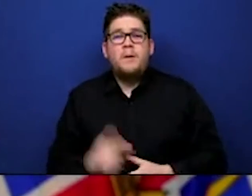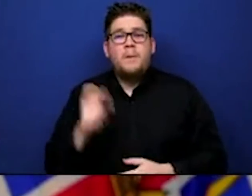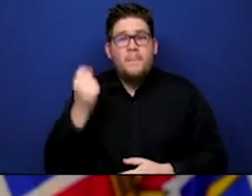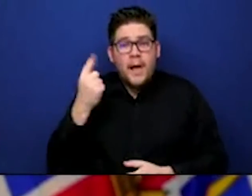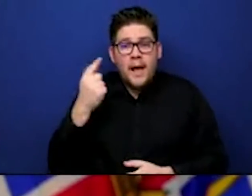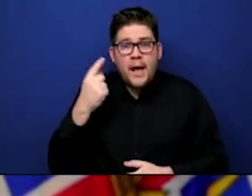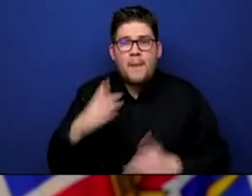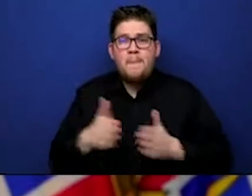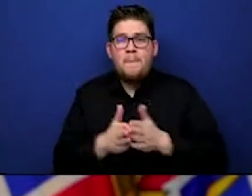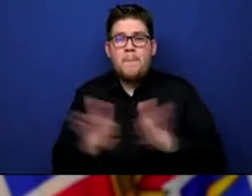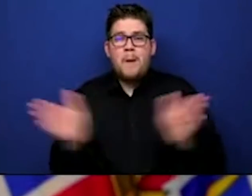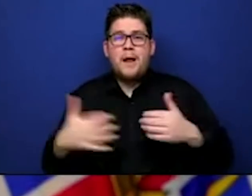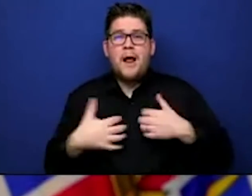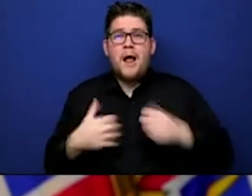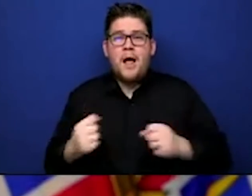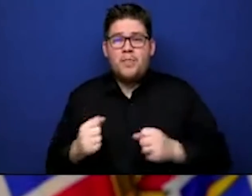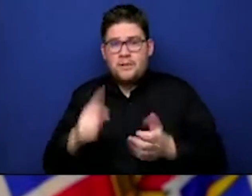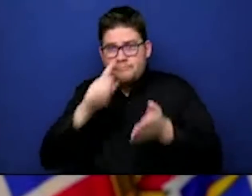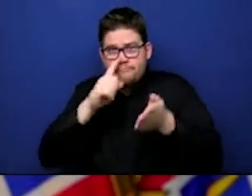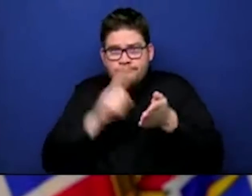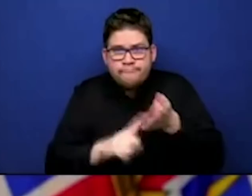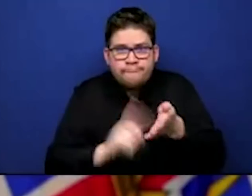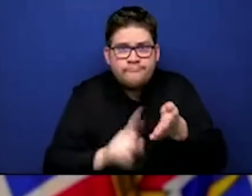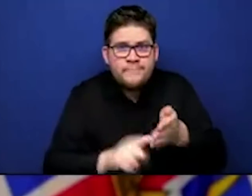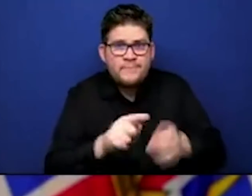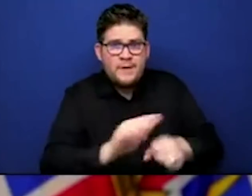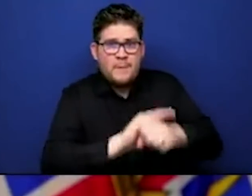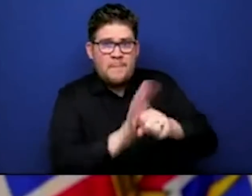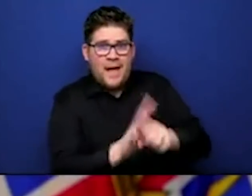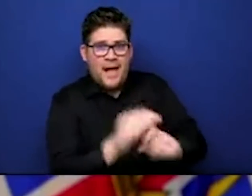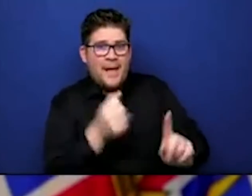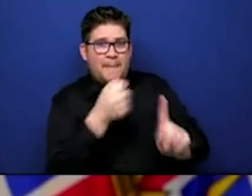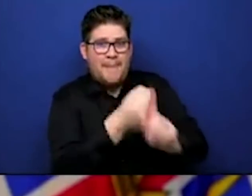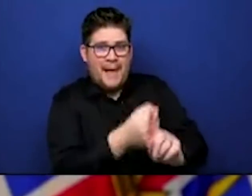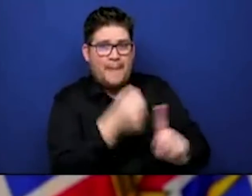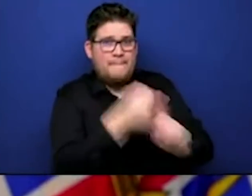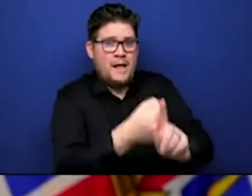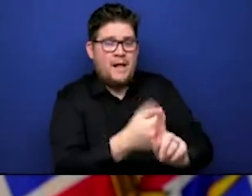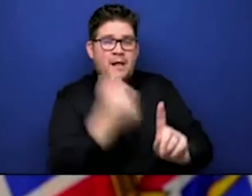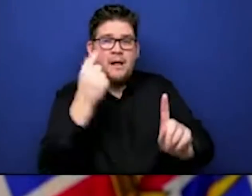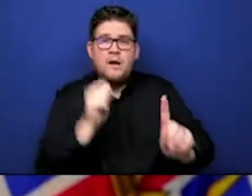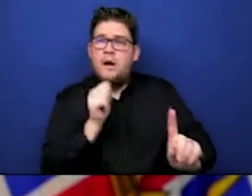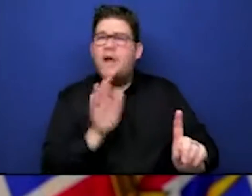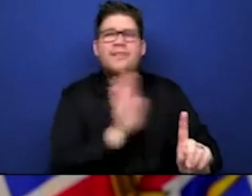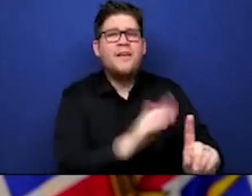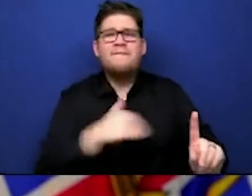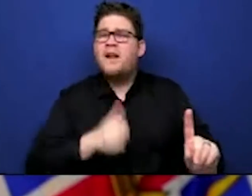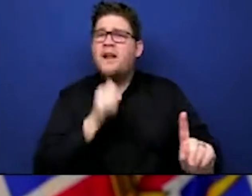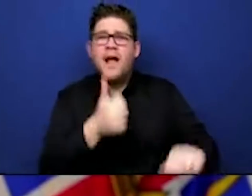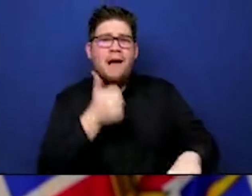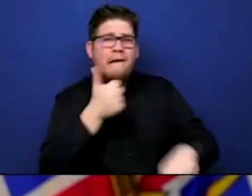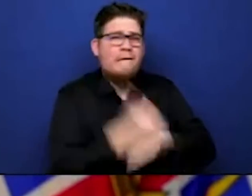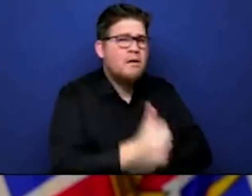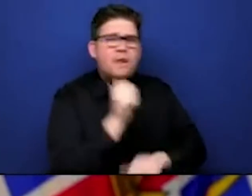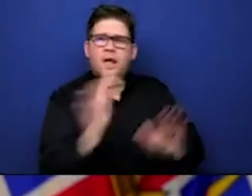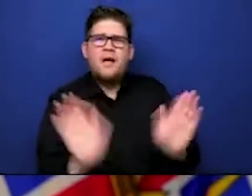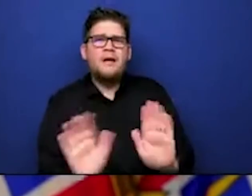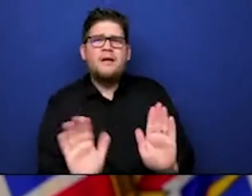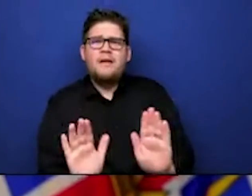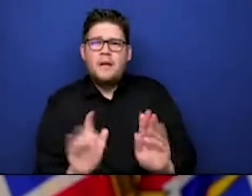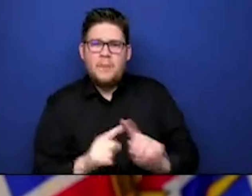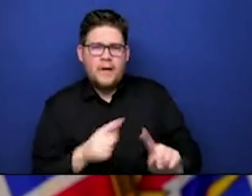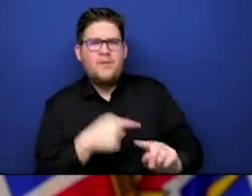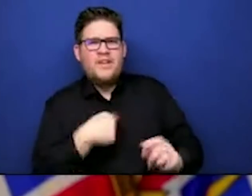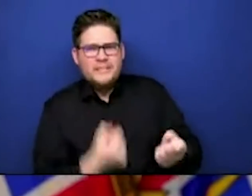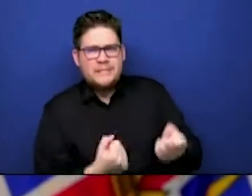virus, and it's through no fault of one business. It's not about blaming them. It's about supporting businesses when this